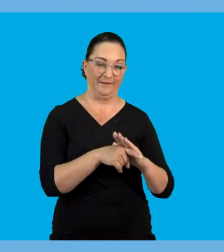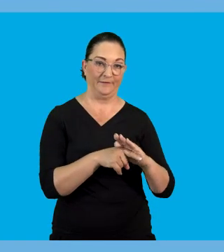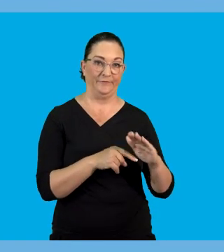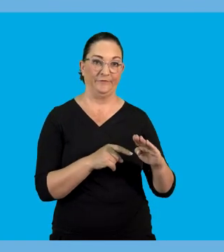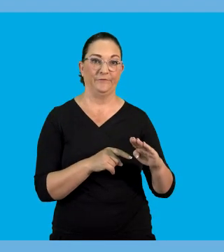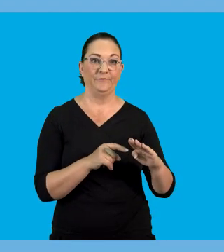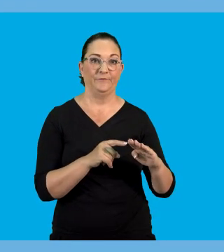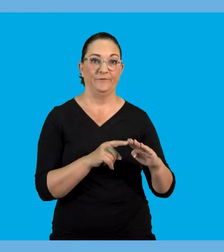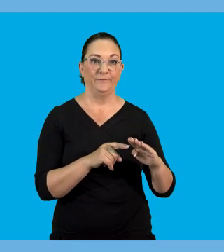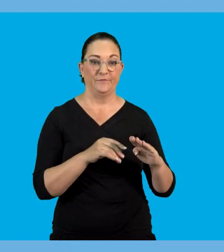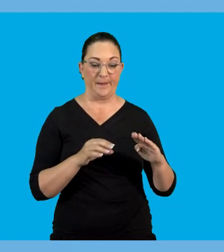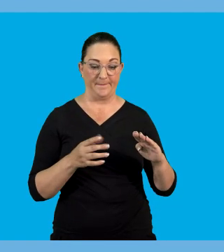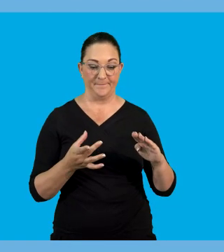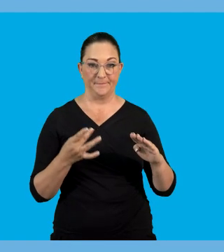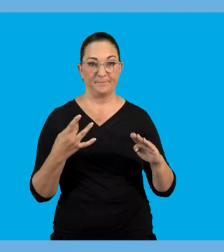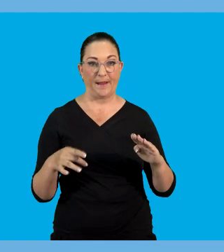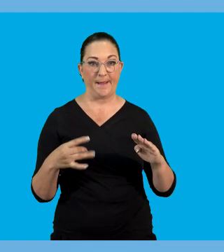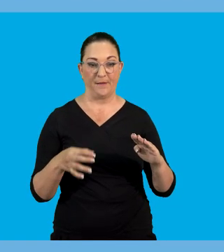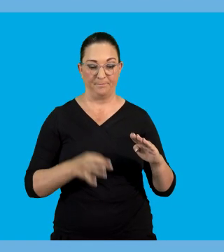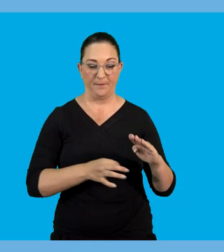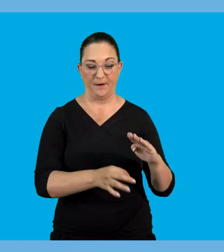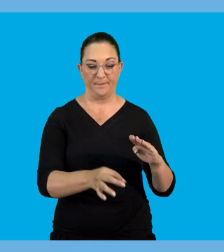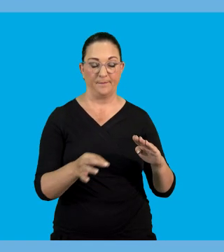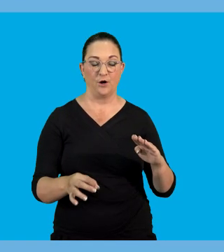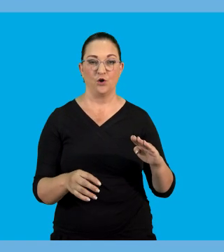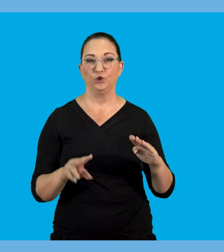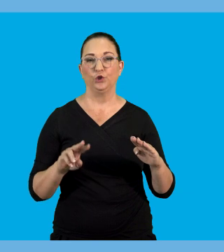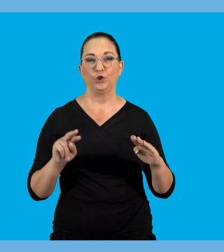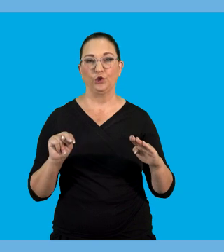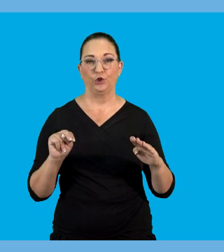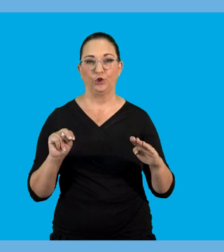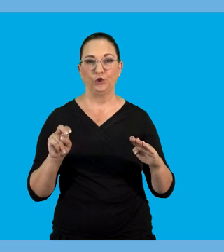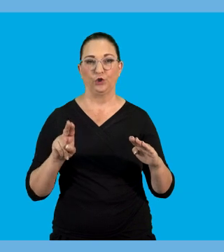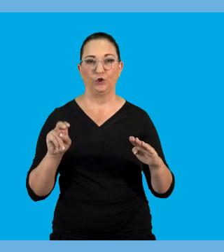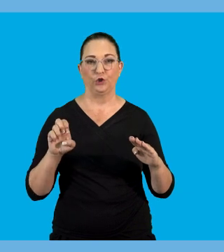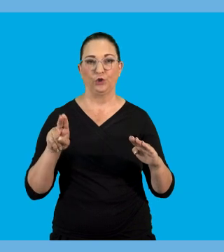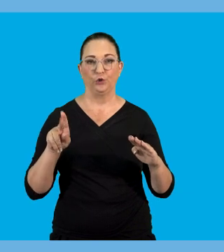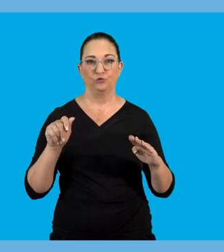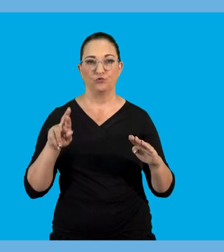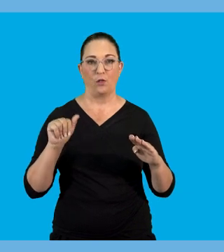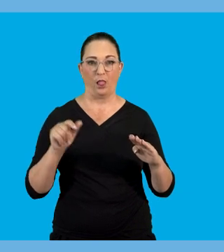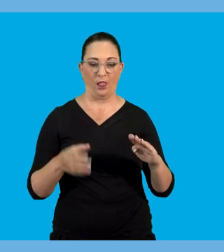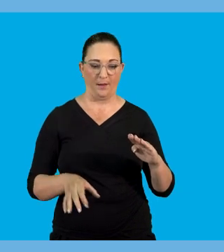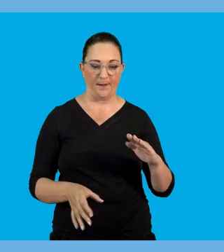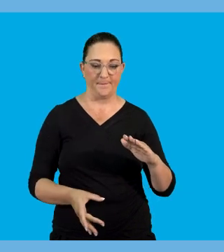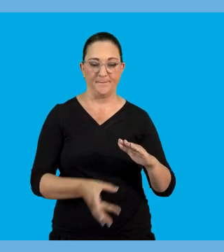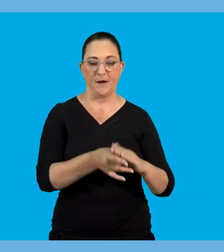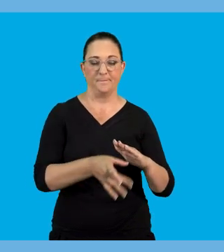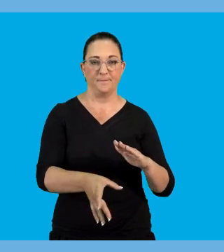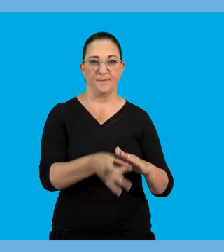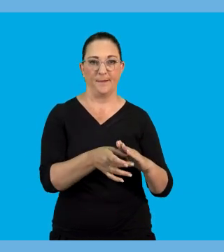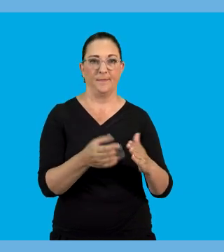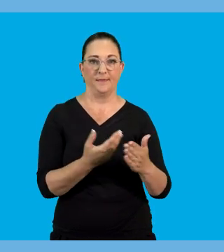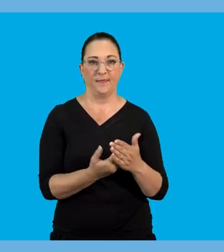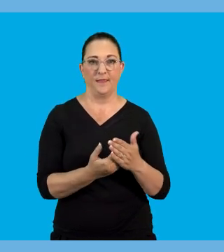be negative. So remember that the pieces of paper are neutral, and they will be attracted to the ruler because when the pieces of